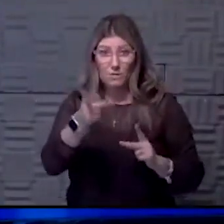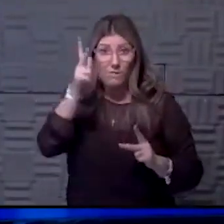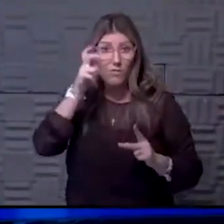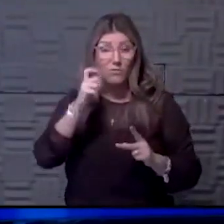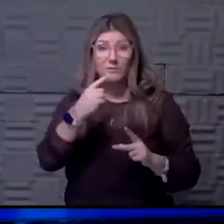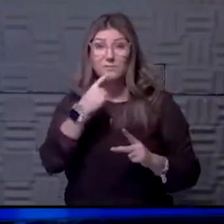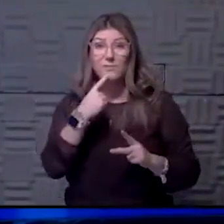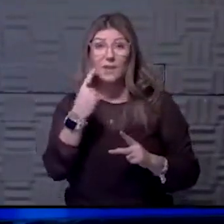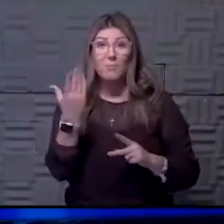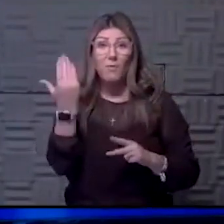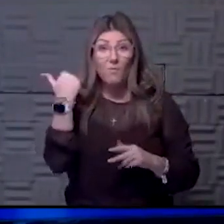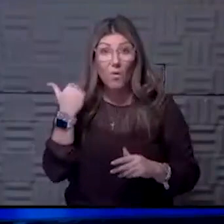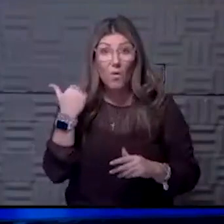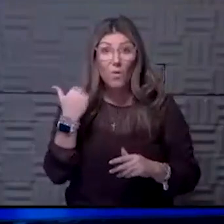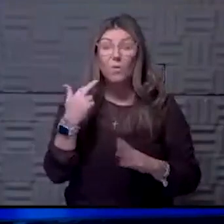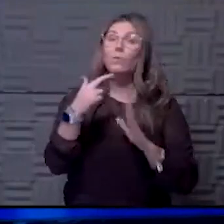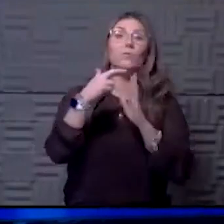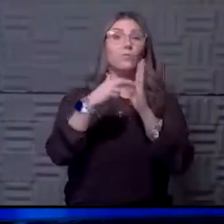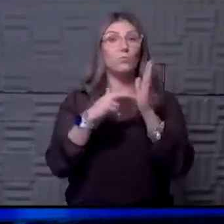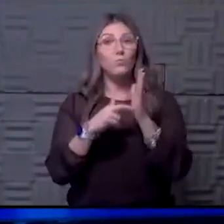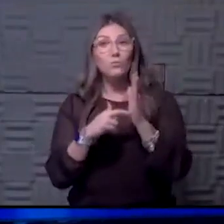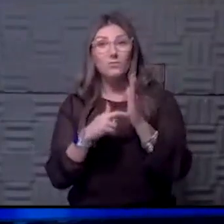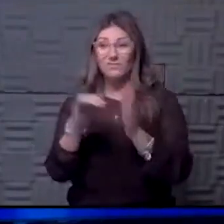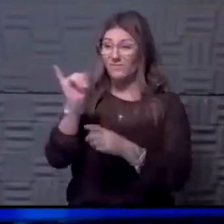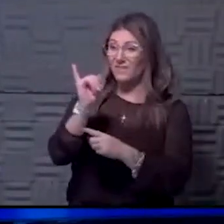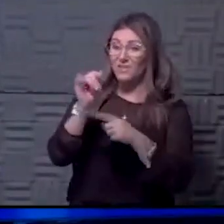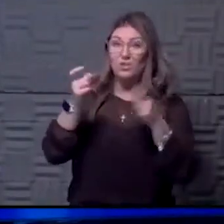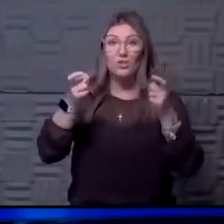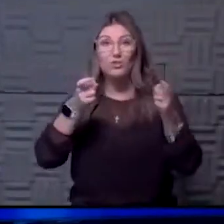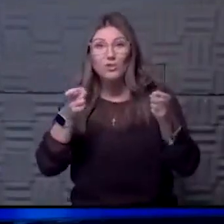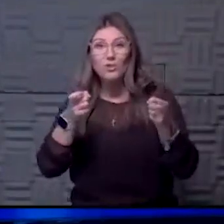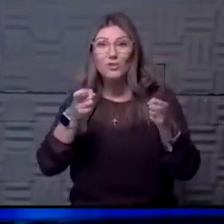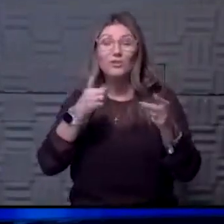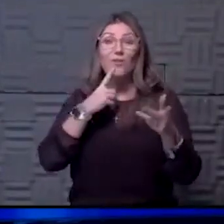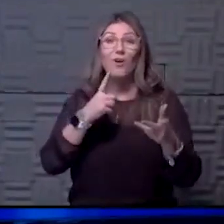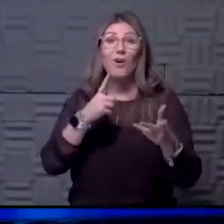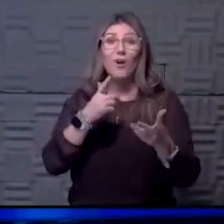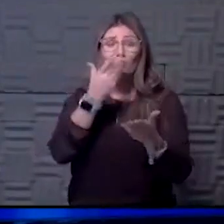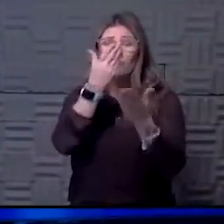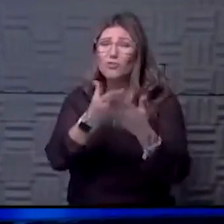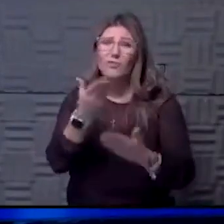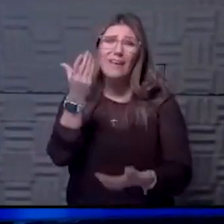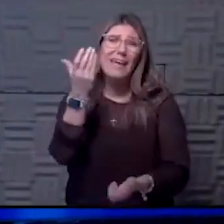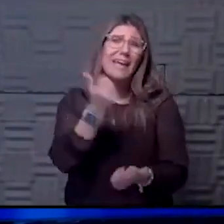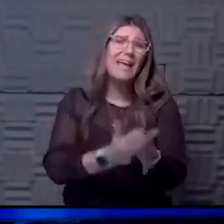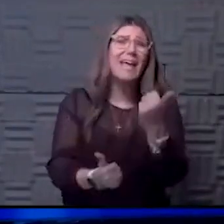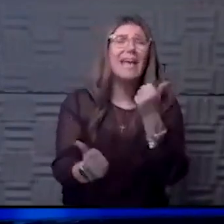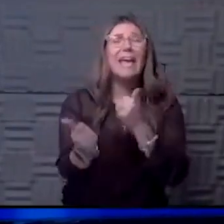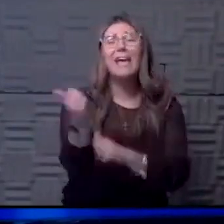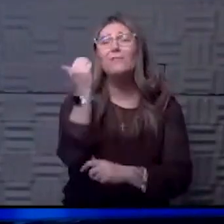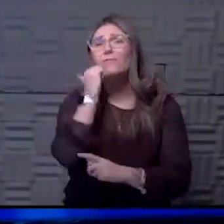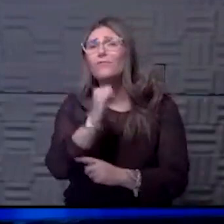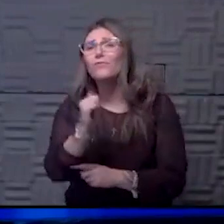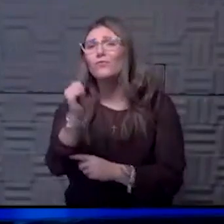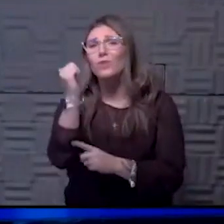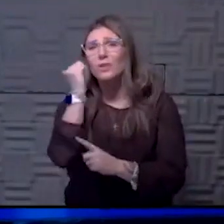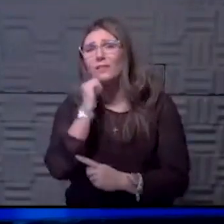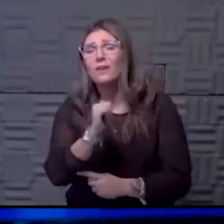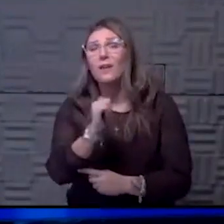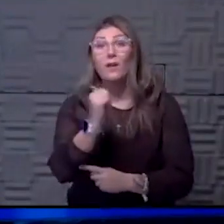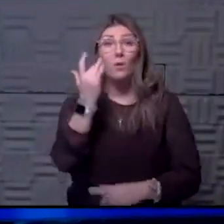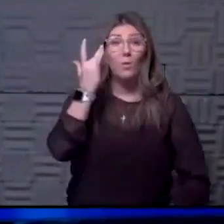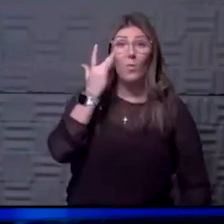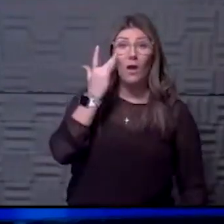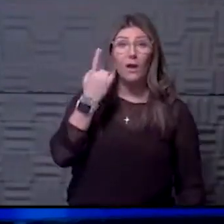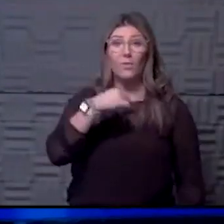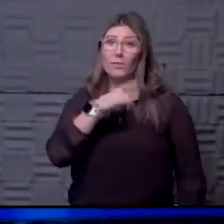before. The rules of infection control are proven every single day, people, because why? Because